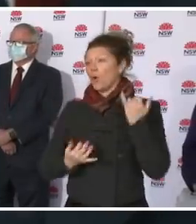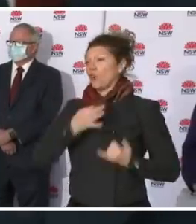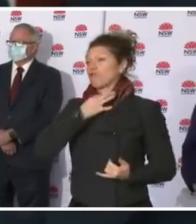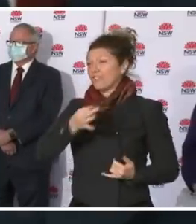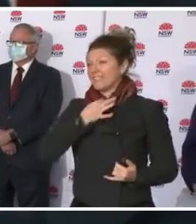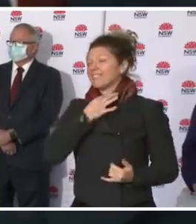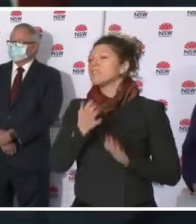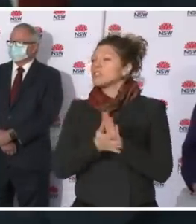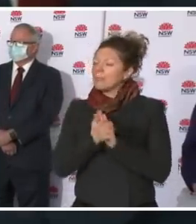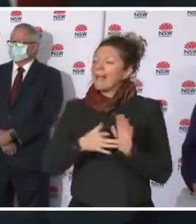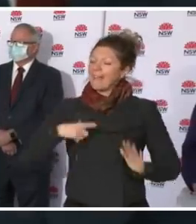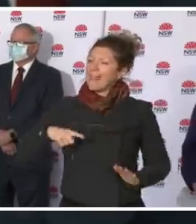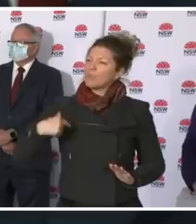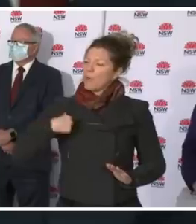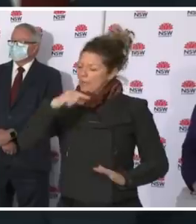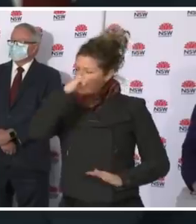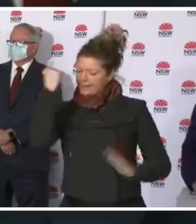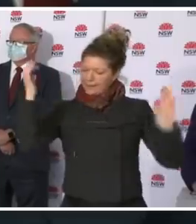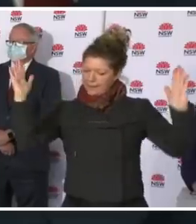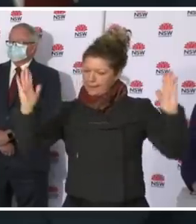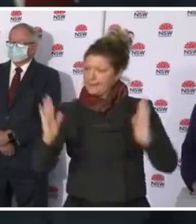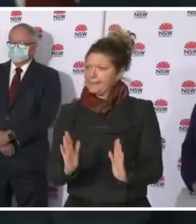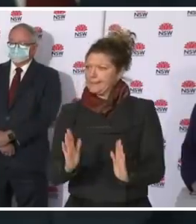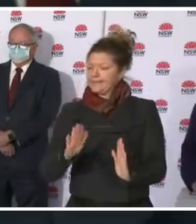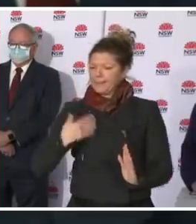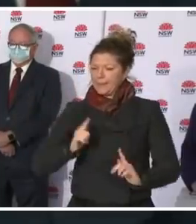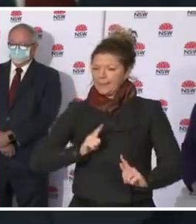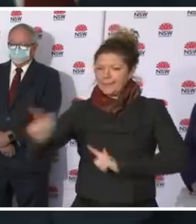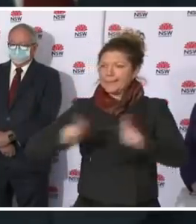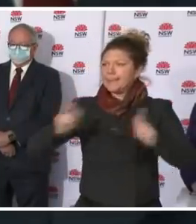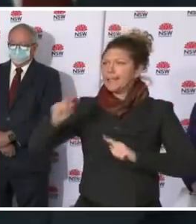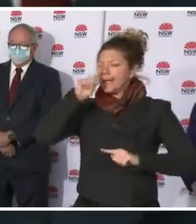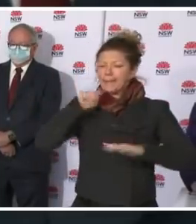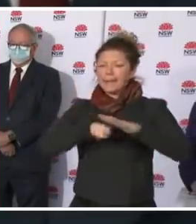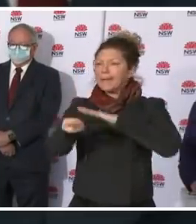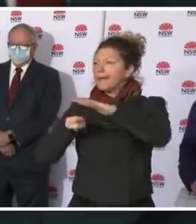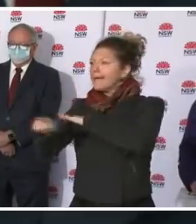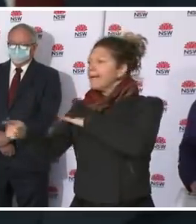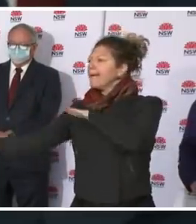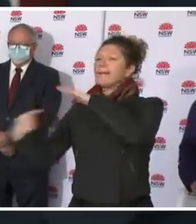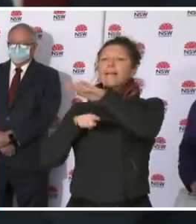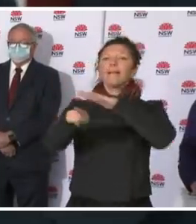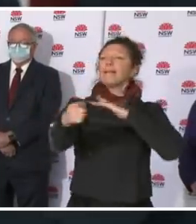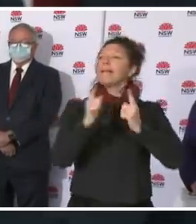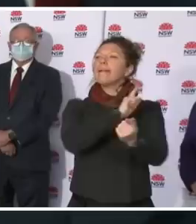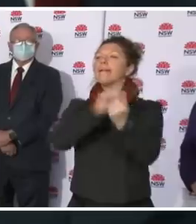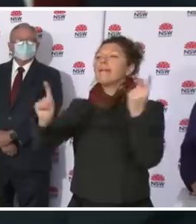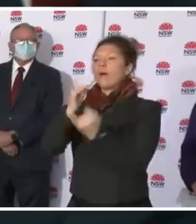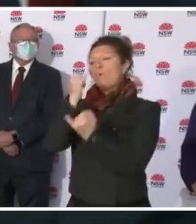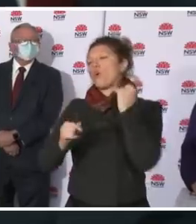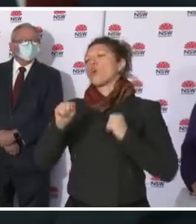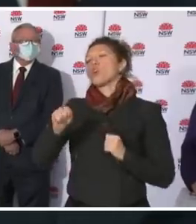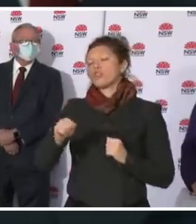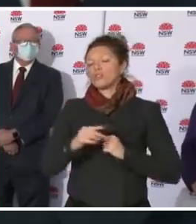to reducing mobility, reducing workplace interaction, reducing household contacts, that is really key. And can I just make one point